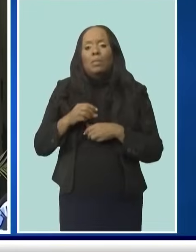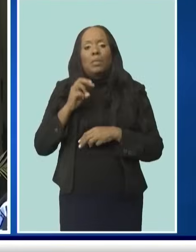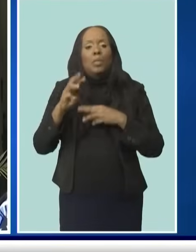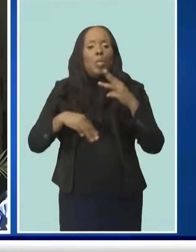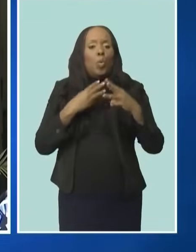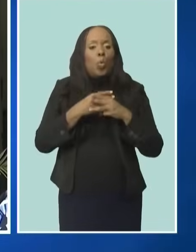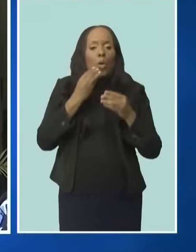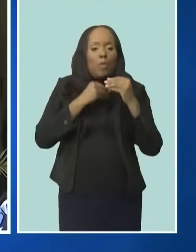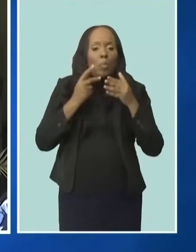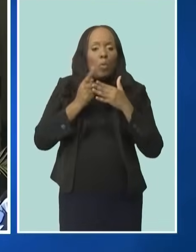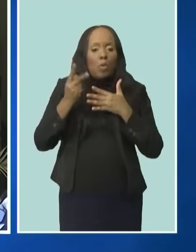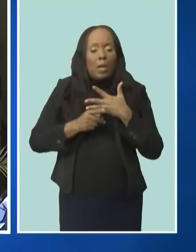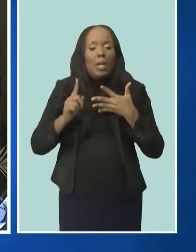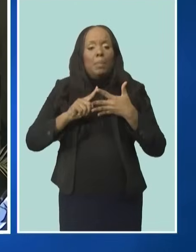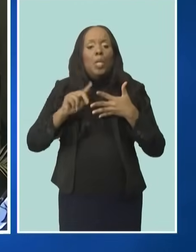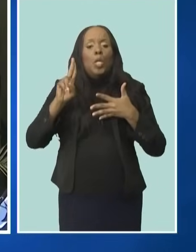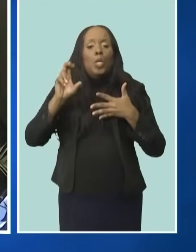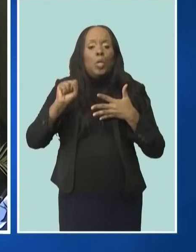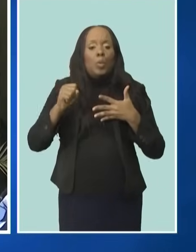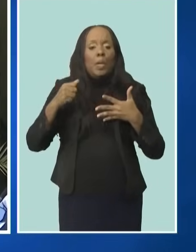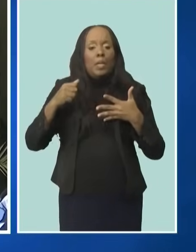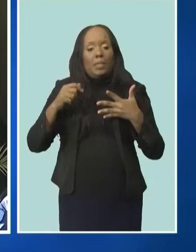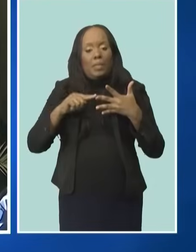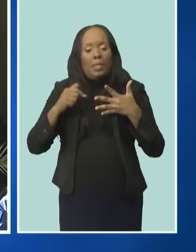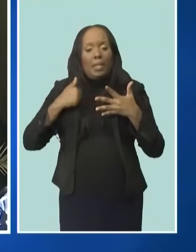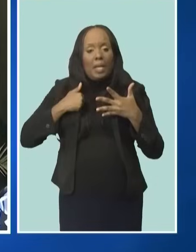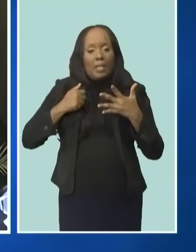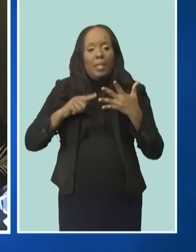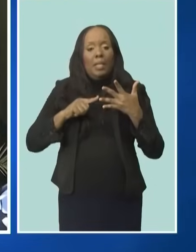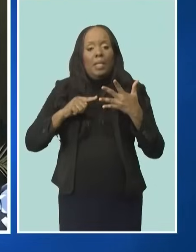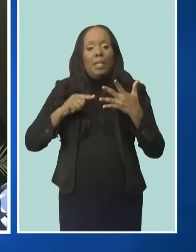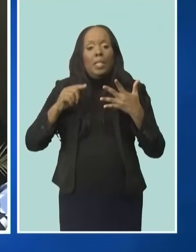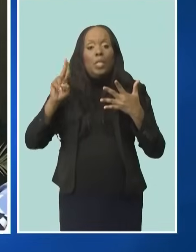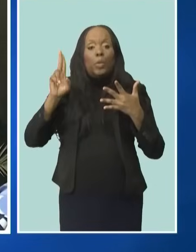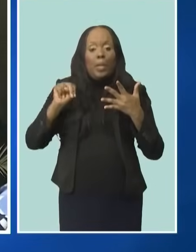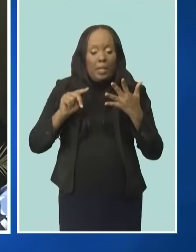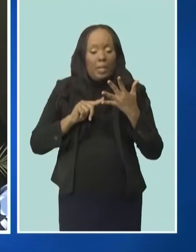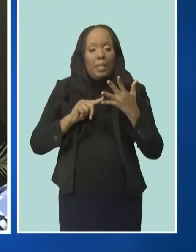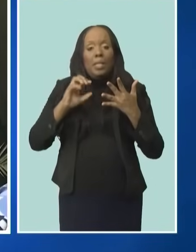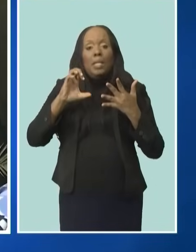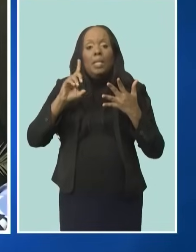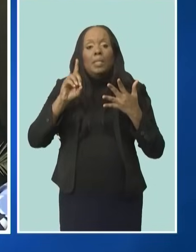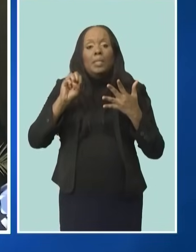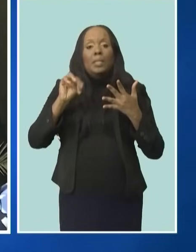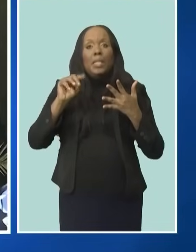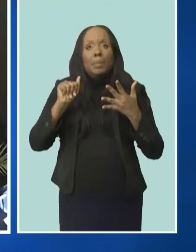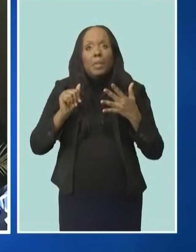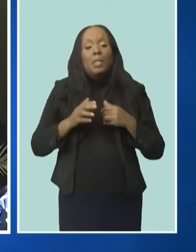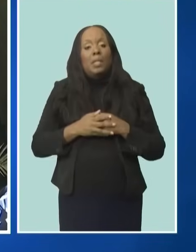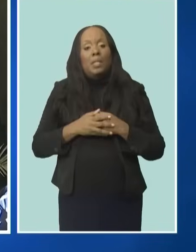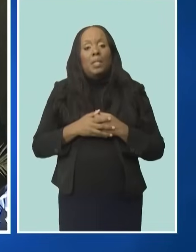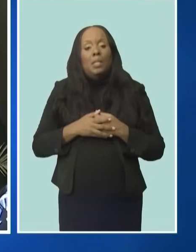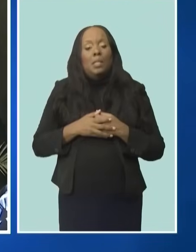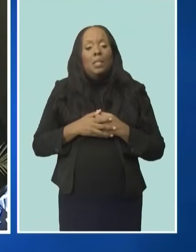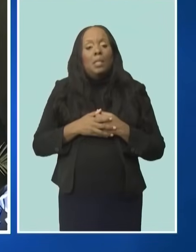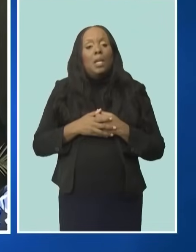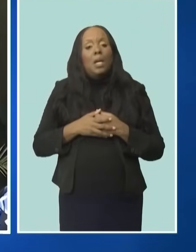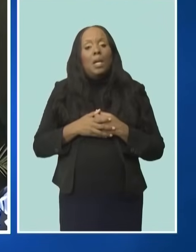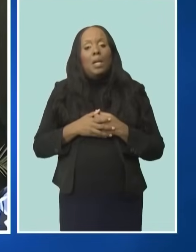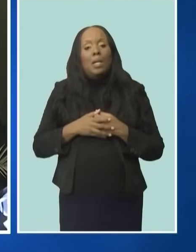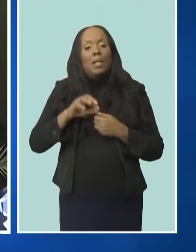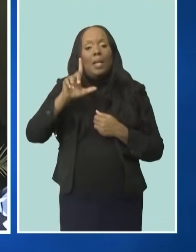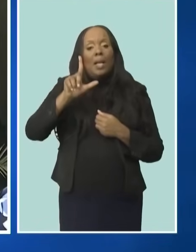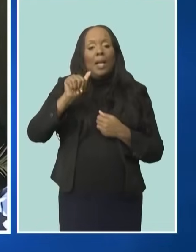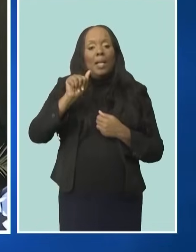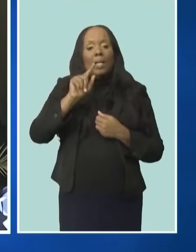Canada, the government of the US, SEDEMA, the UN, the Church of Jesus Christ of the Latter-day Saints. I want to